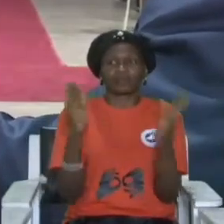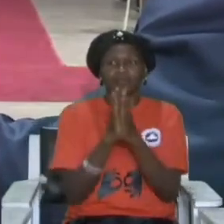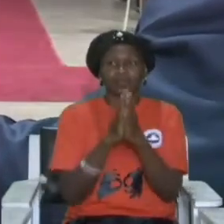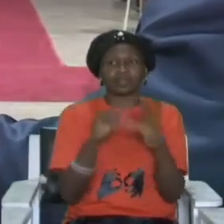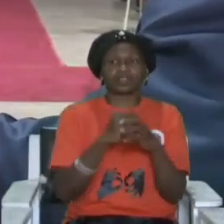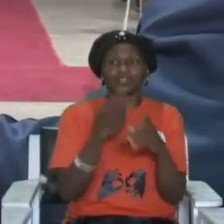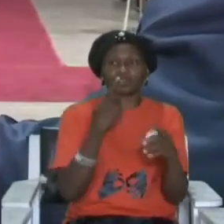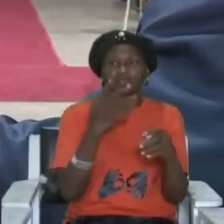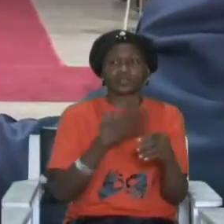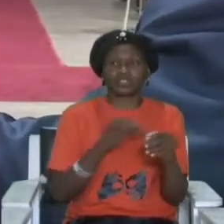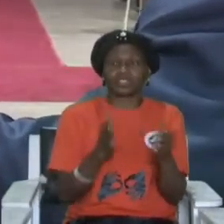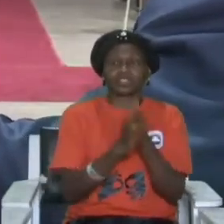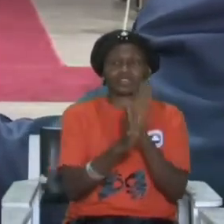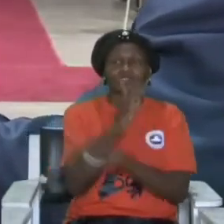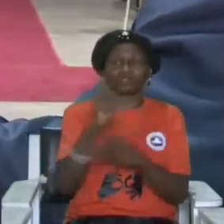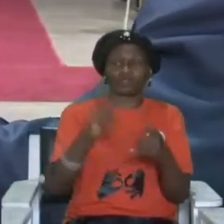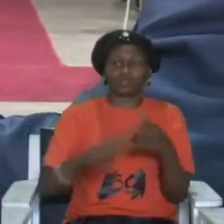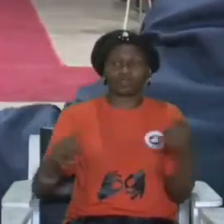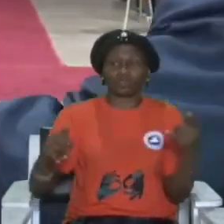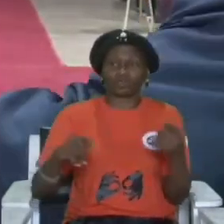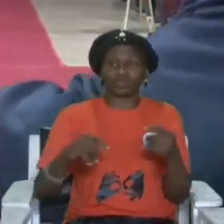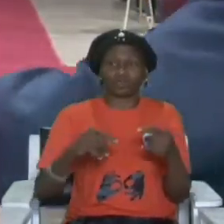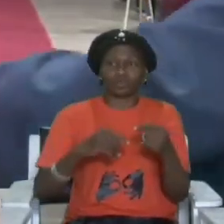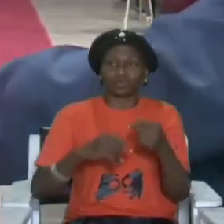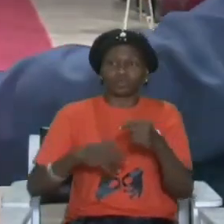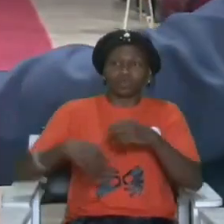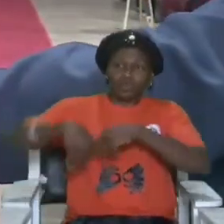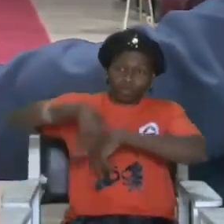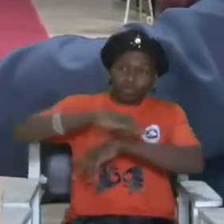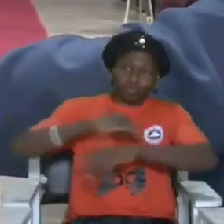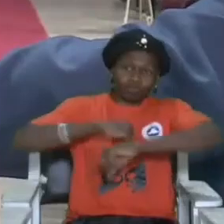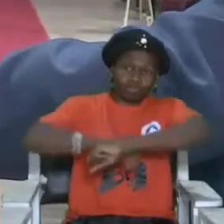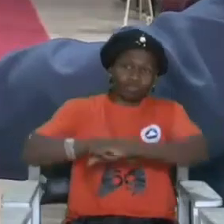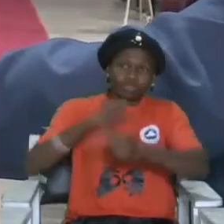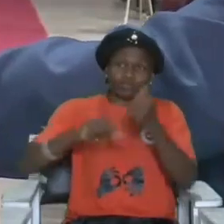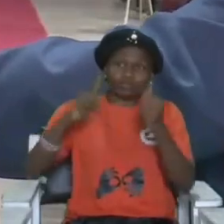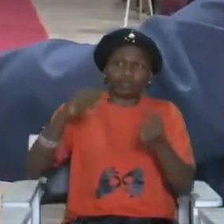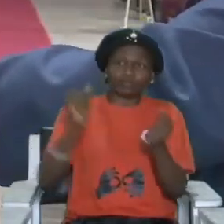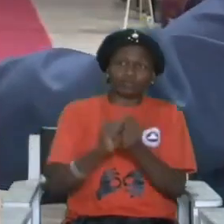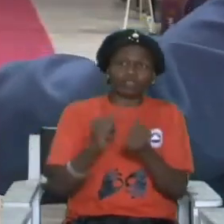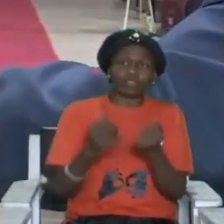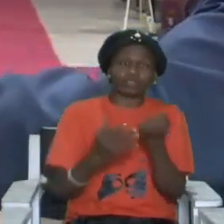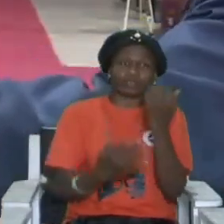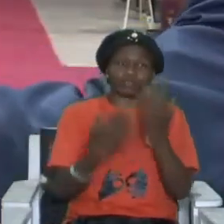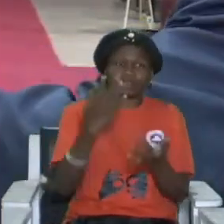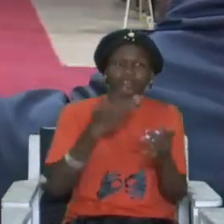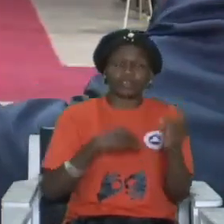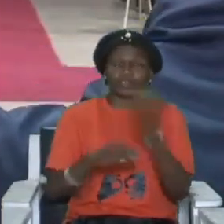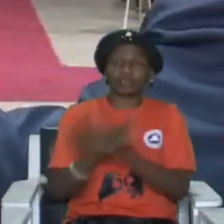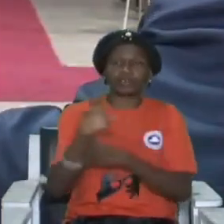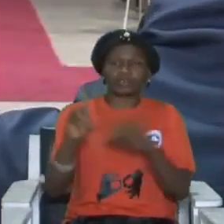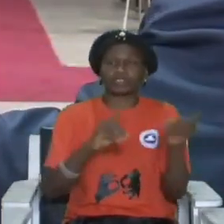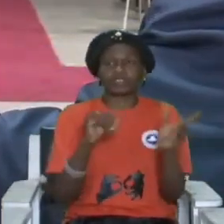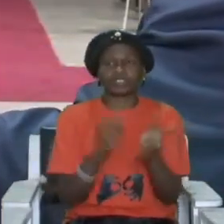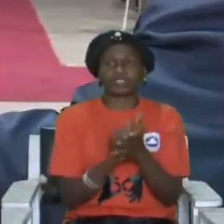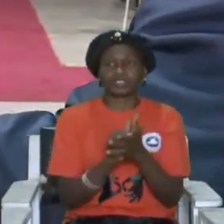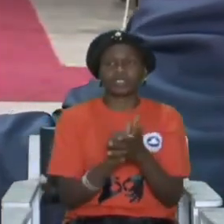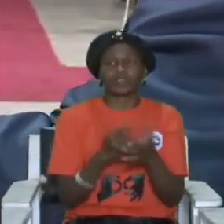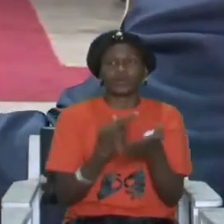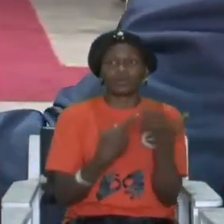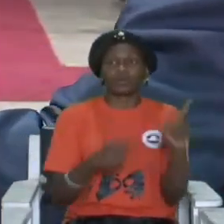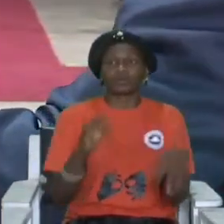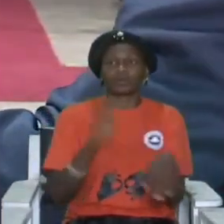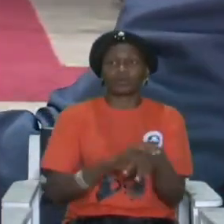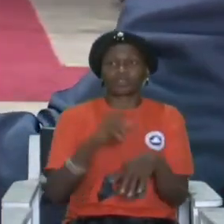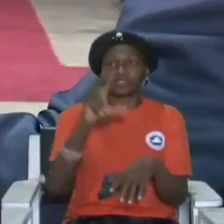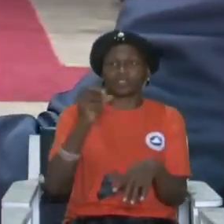tongues and we asked God to shield every one of us by fire. And the Lord did that. What happened on the